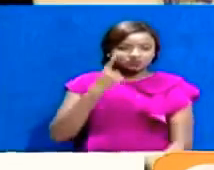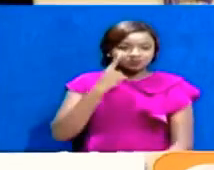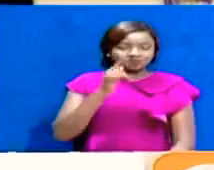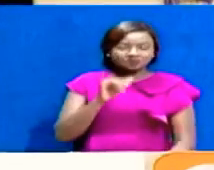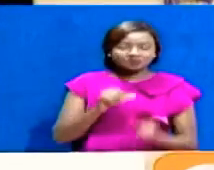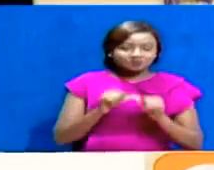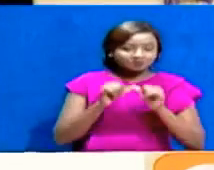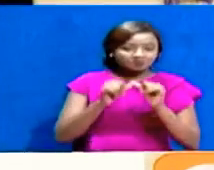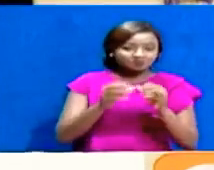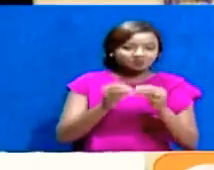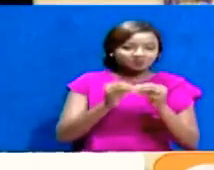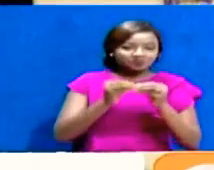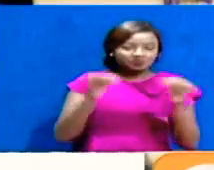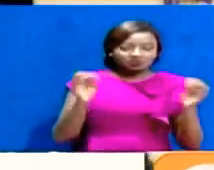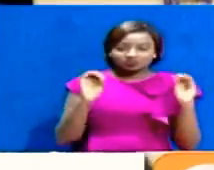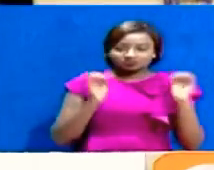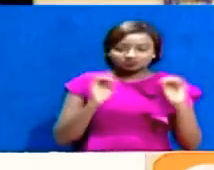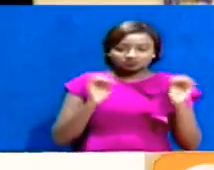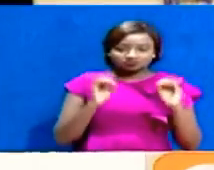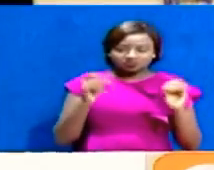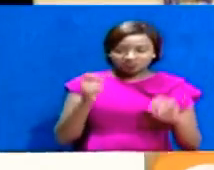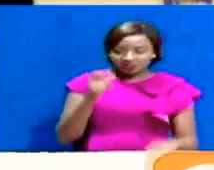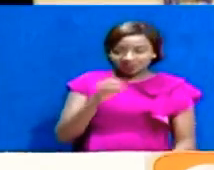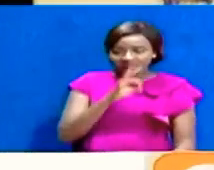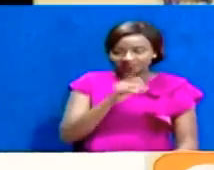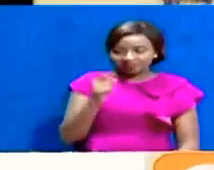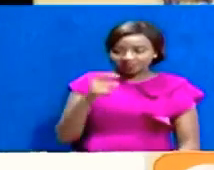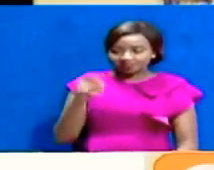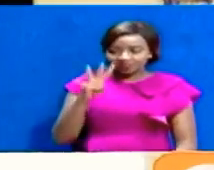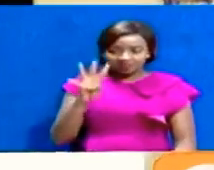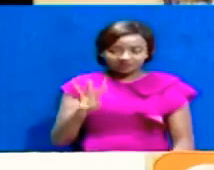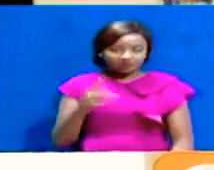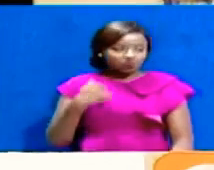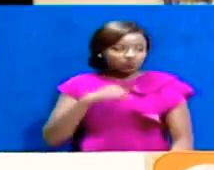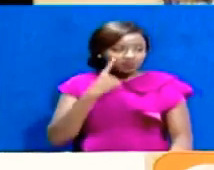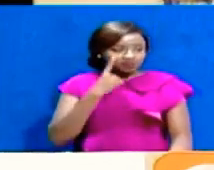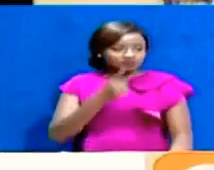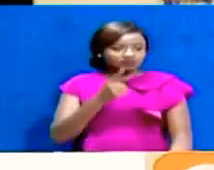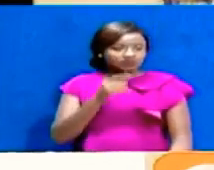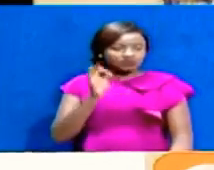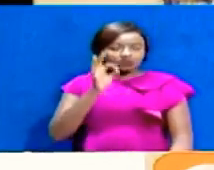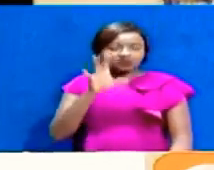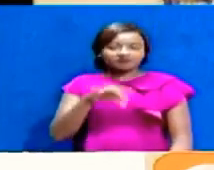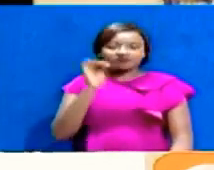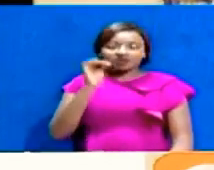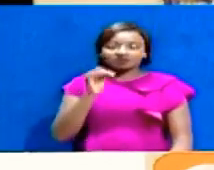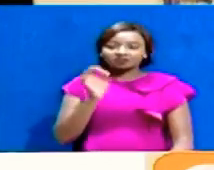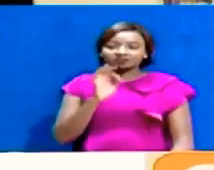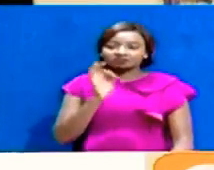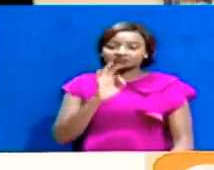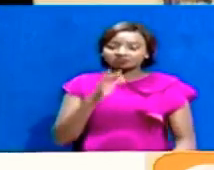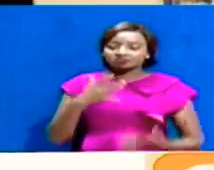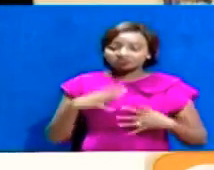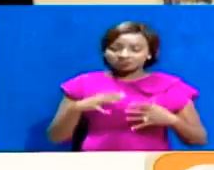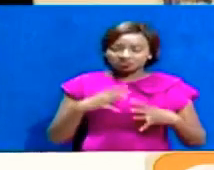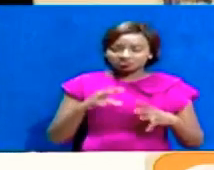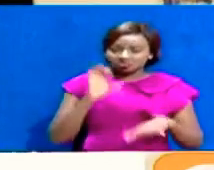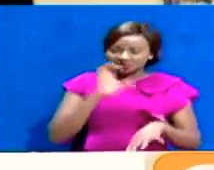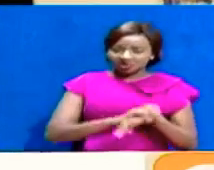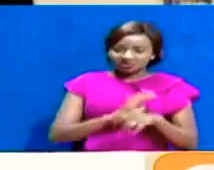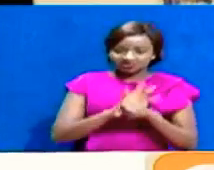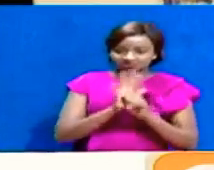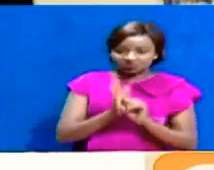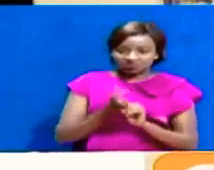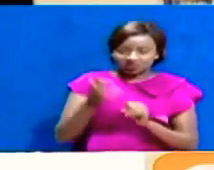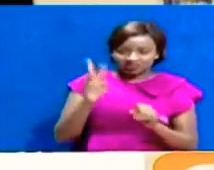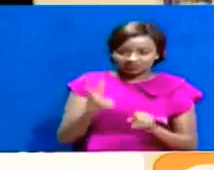as we would have wanted to. Past 3 months, 4 months, we realized that patients were prone. And yet again, you can be prone